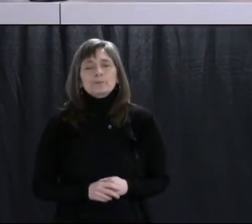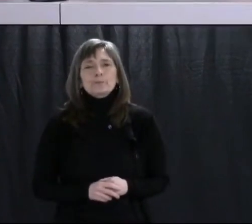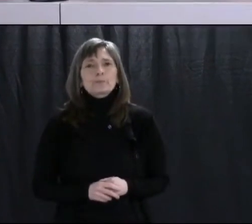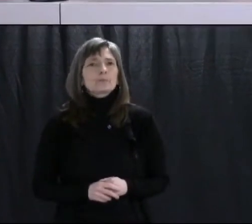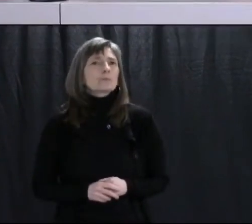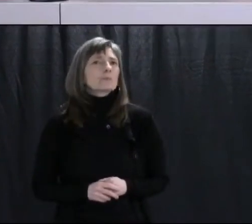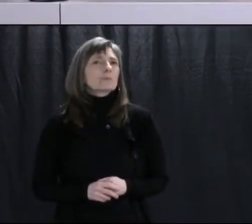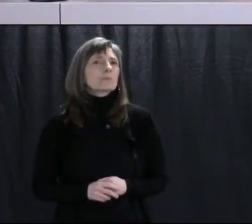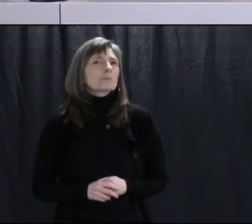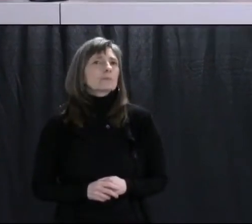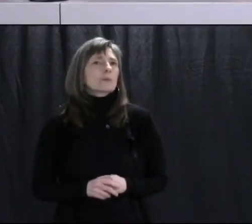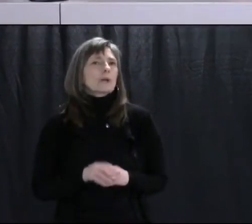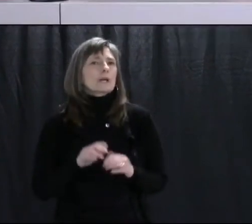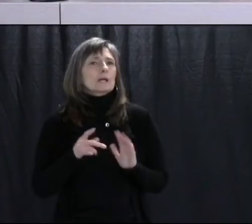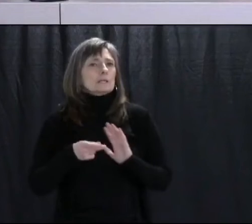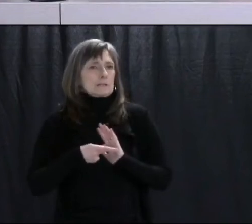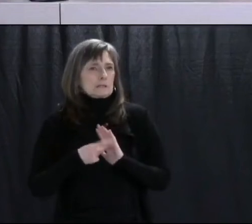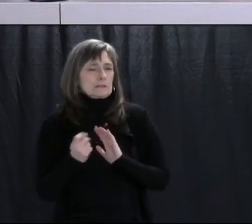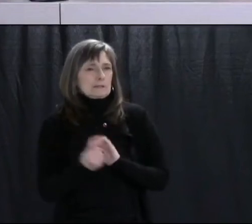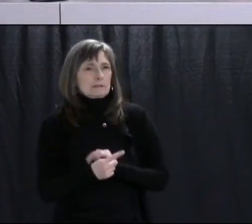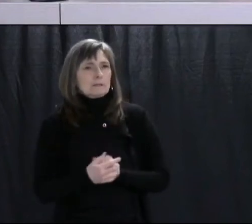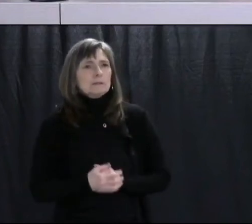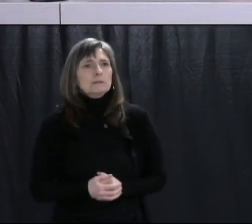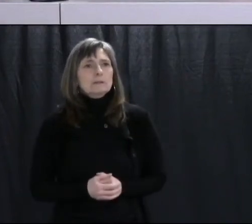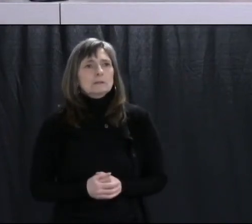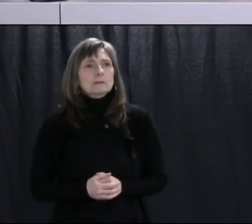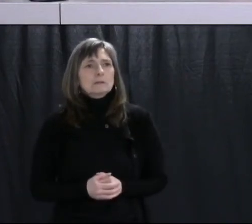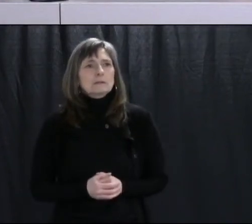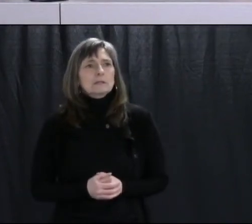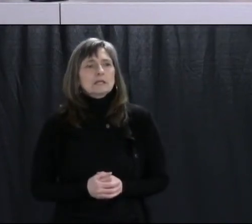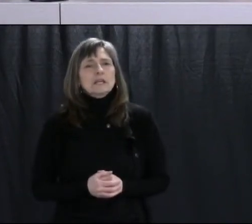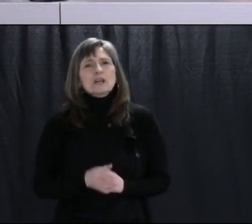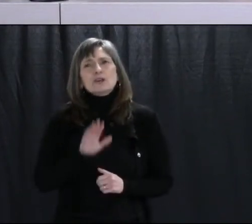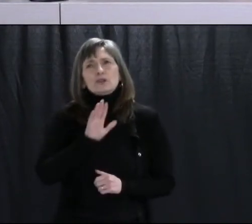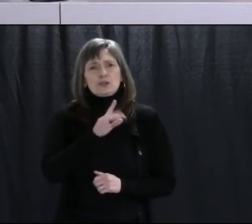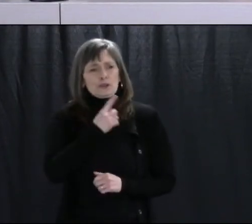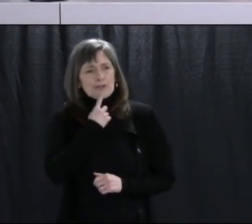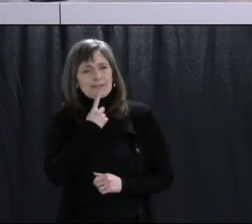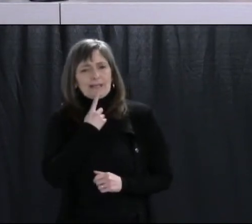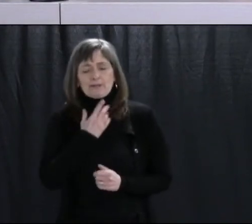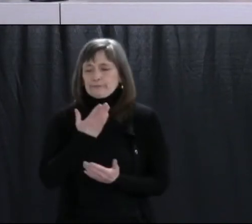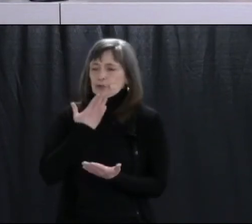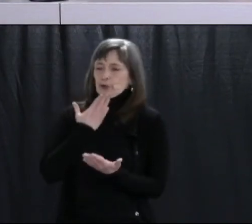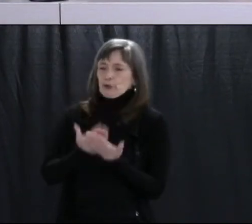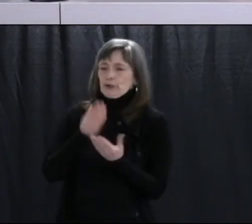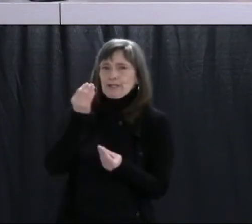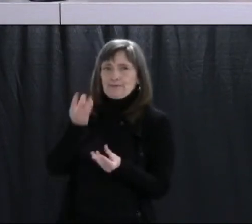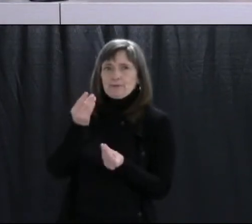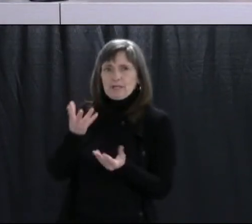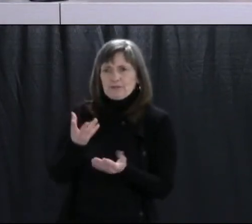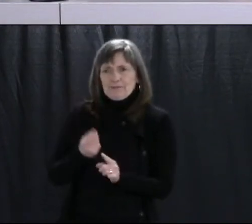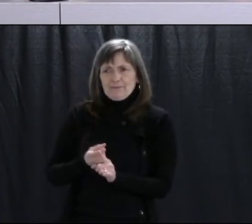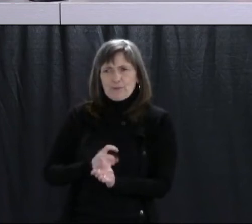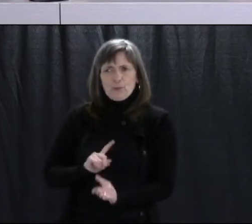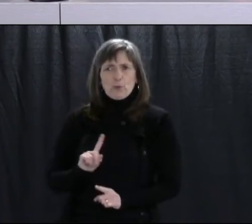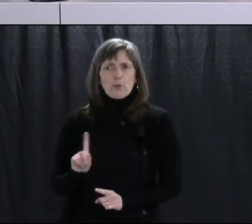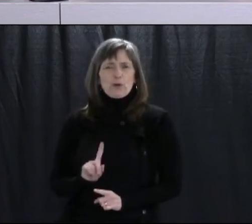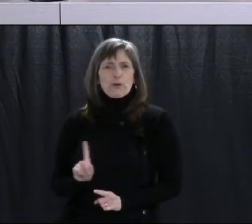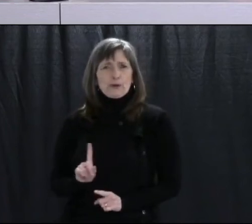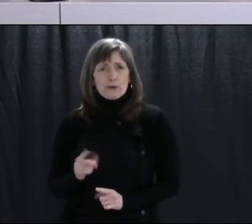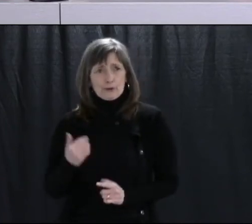Okay, and a quick follow-up on that too. So in terms of where you get this reliable information from, is there a